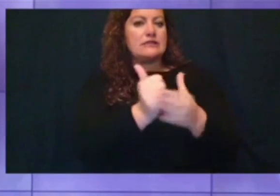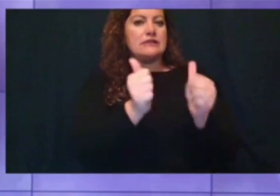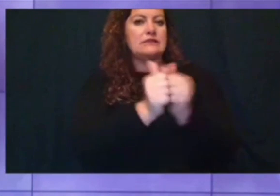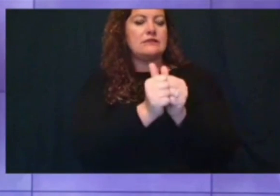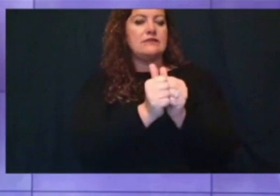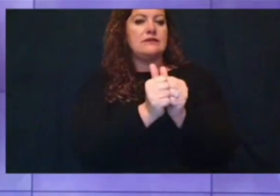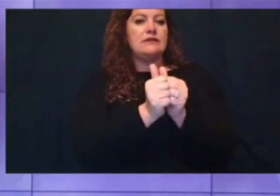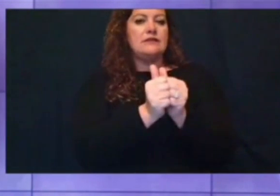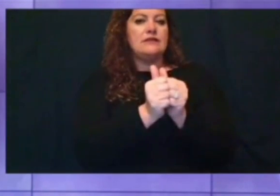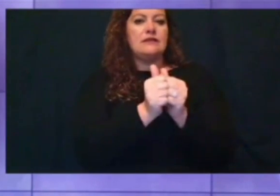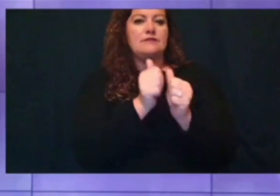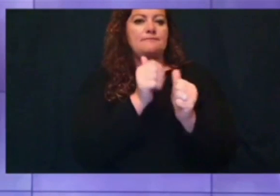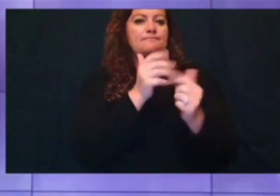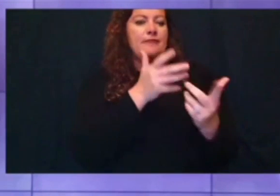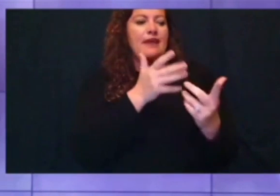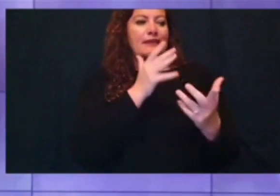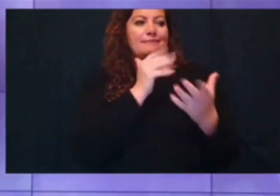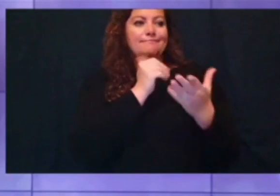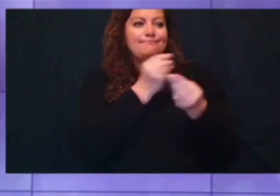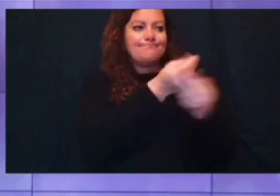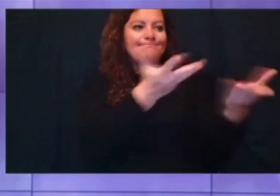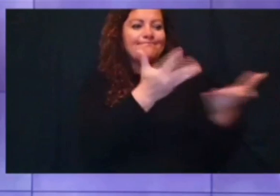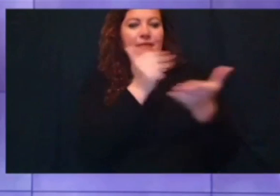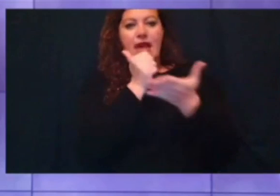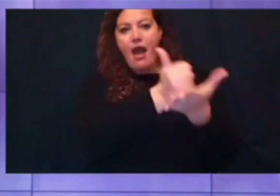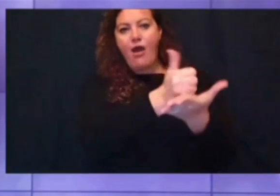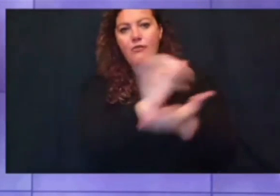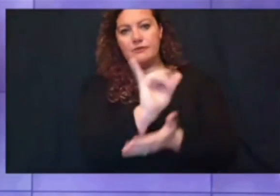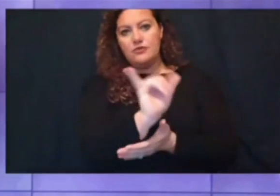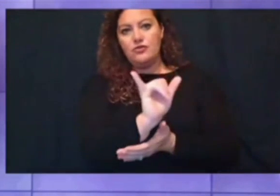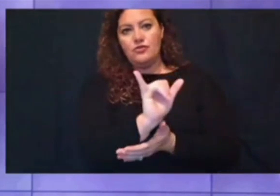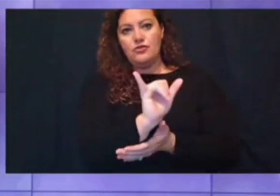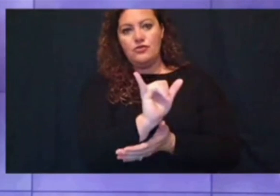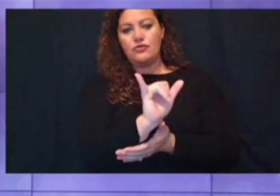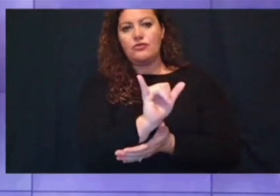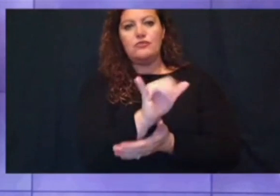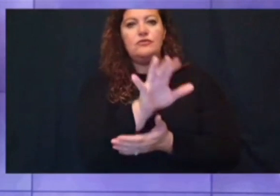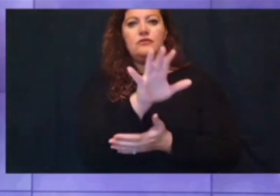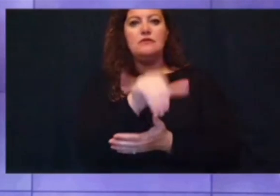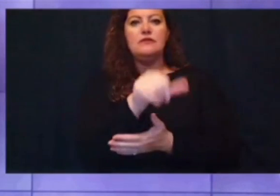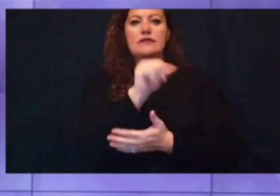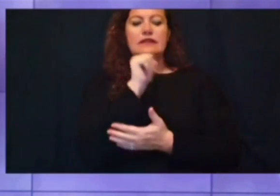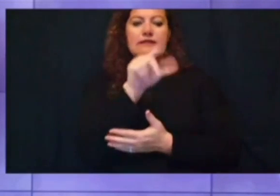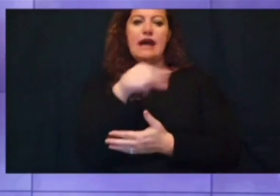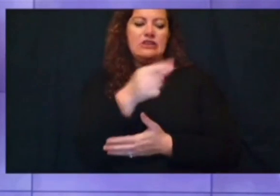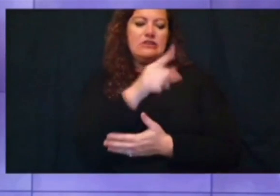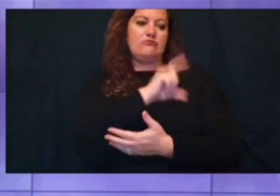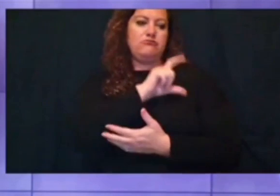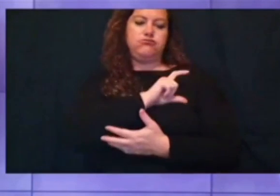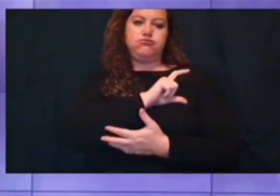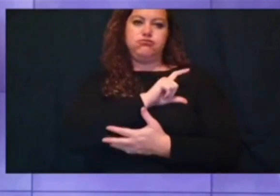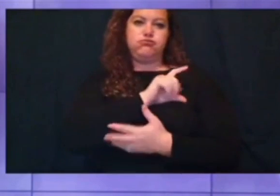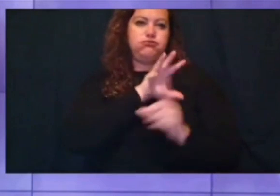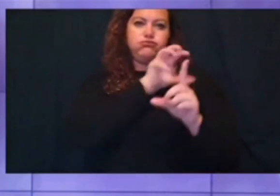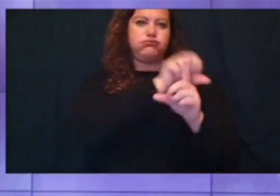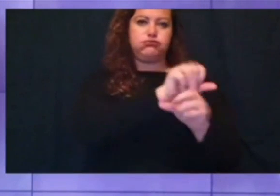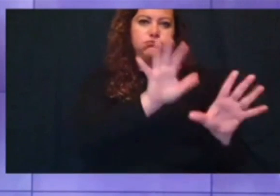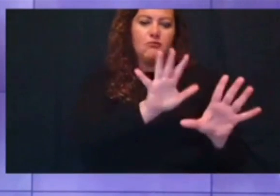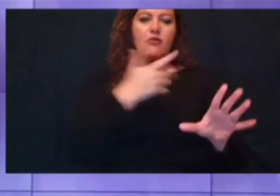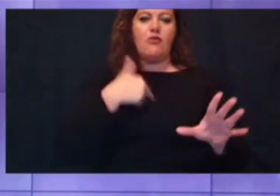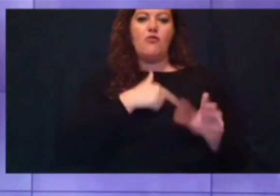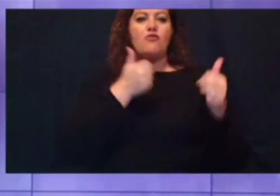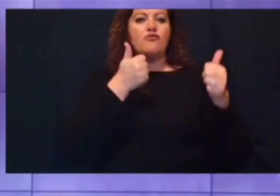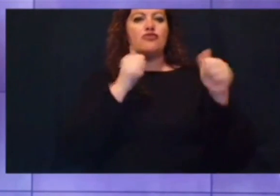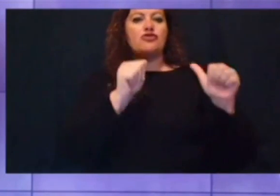some of these individuals the help they need as well. So it's not just enforcement that, you know, we're trying to